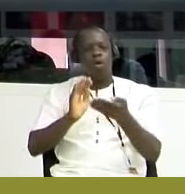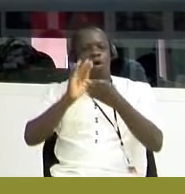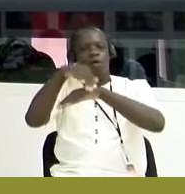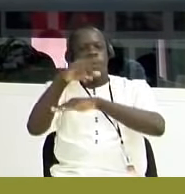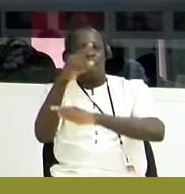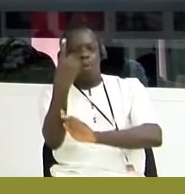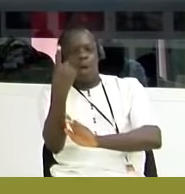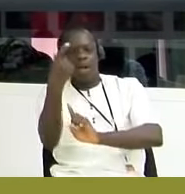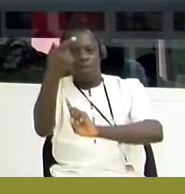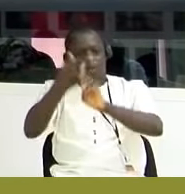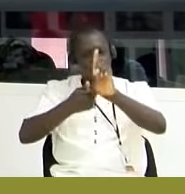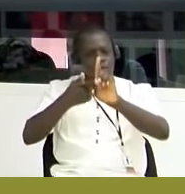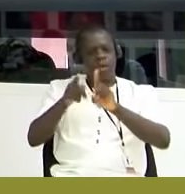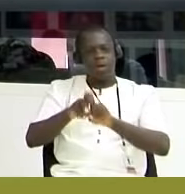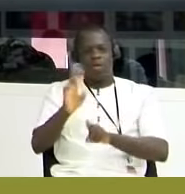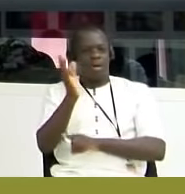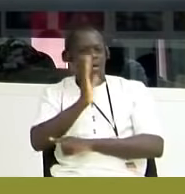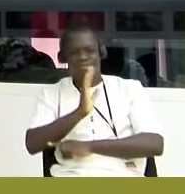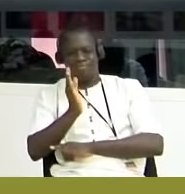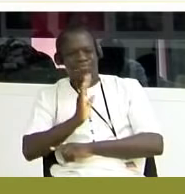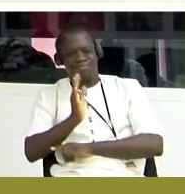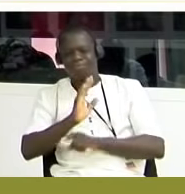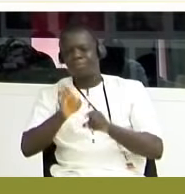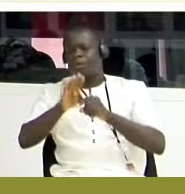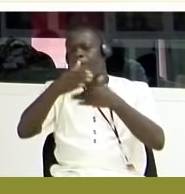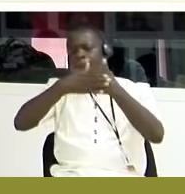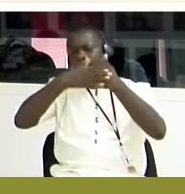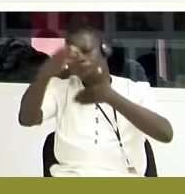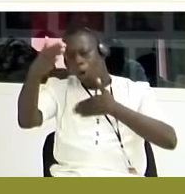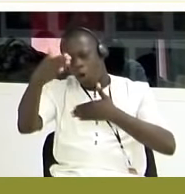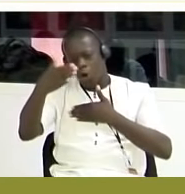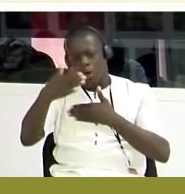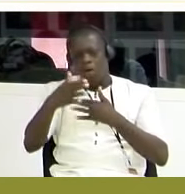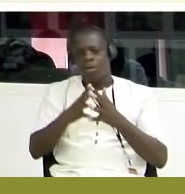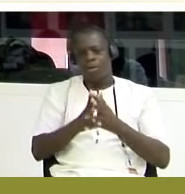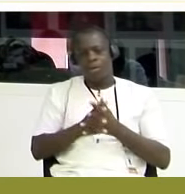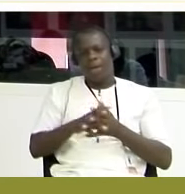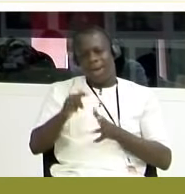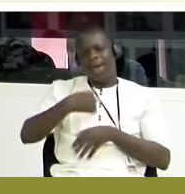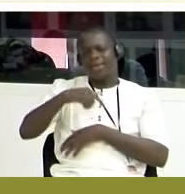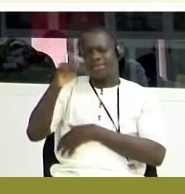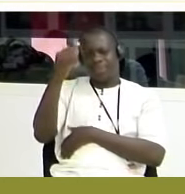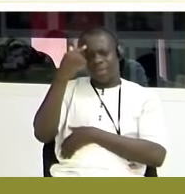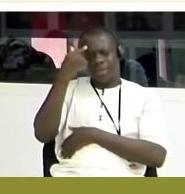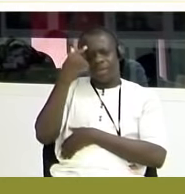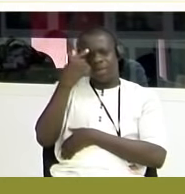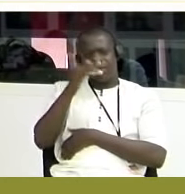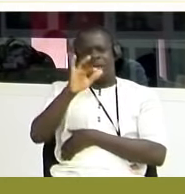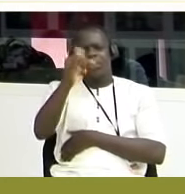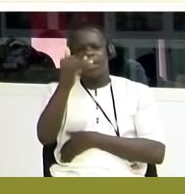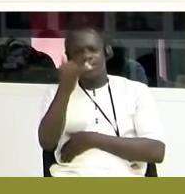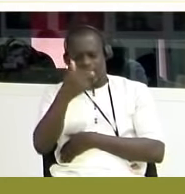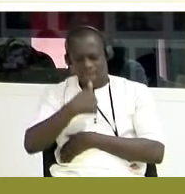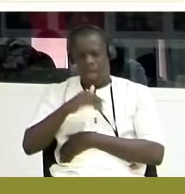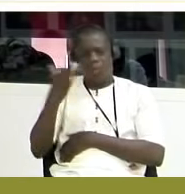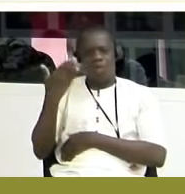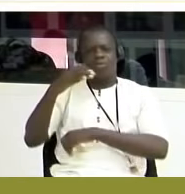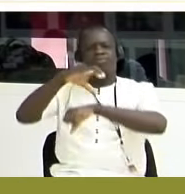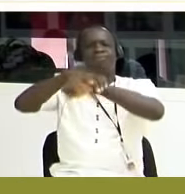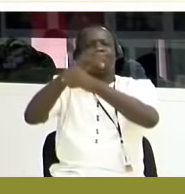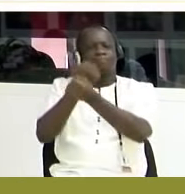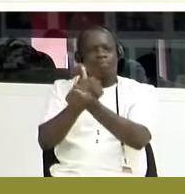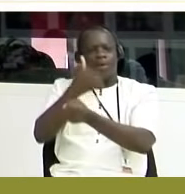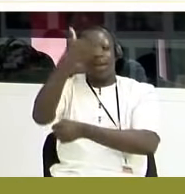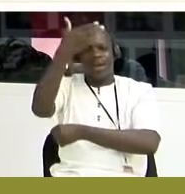arrested. More than that, I think. Oh, yes, and I was arrested 1995. Yeah.